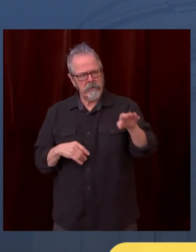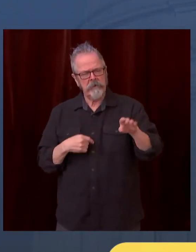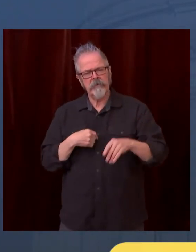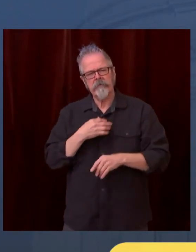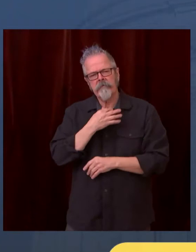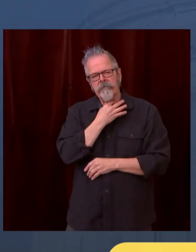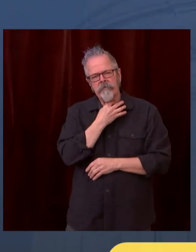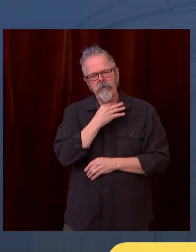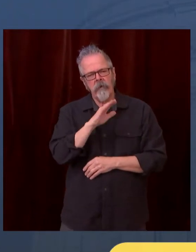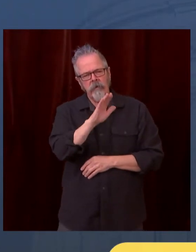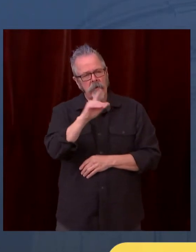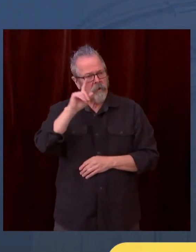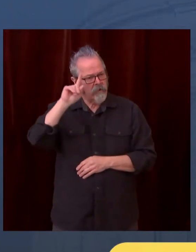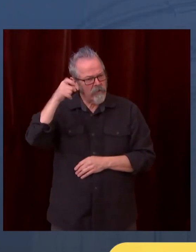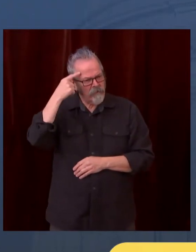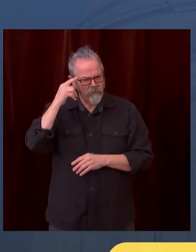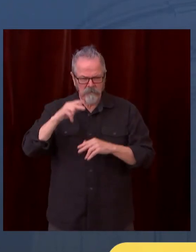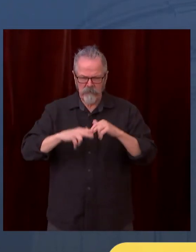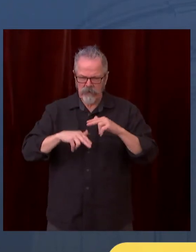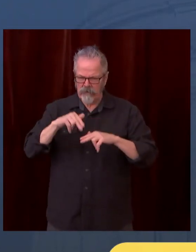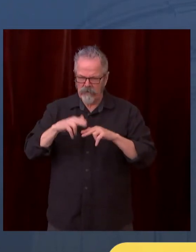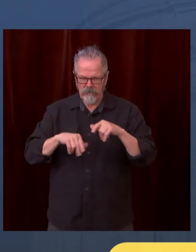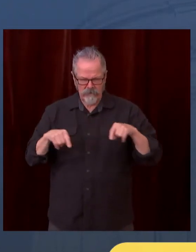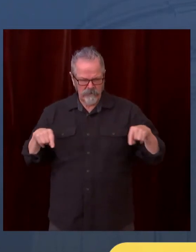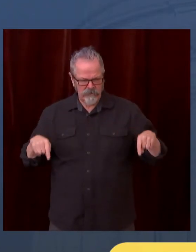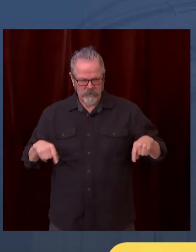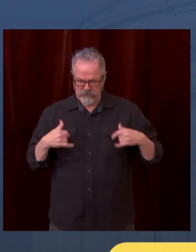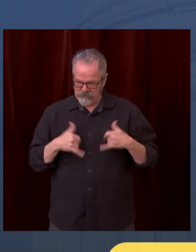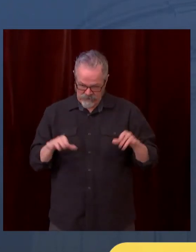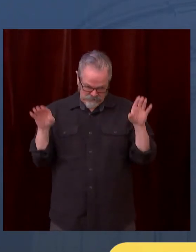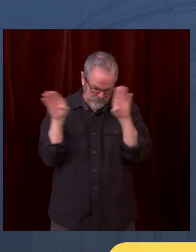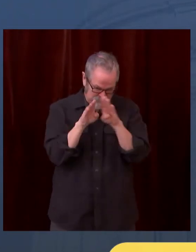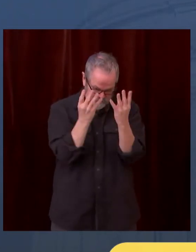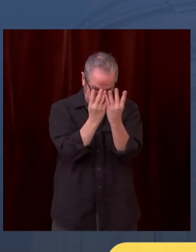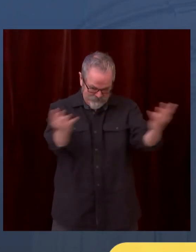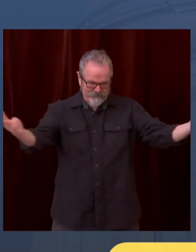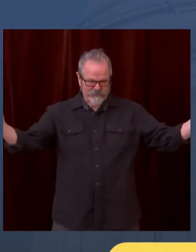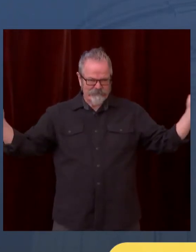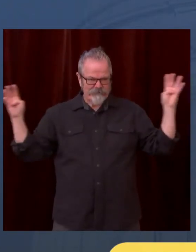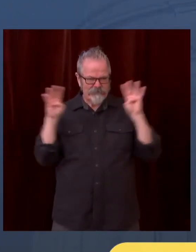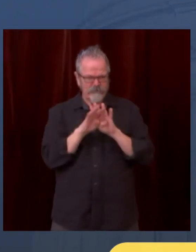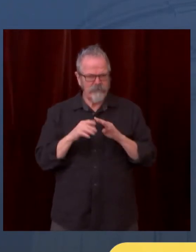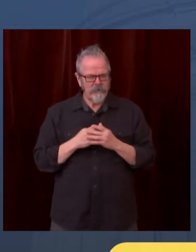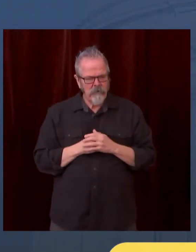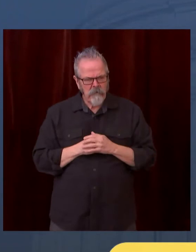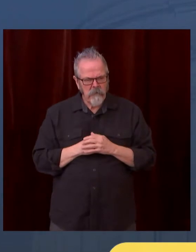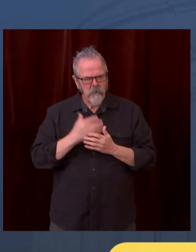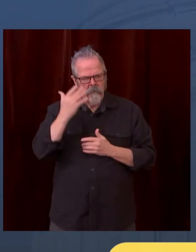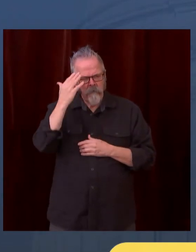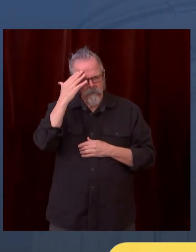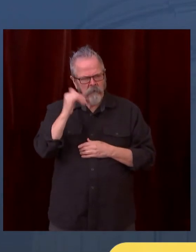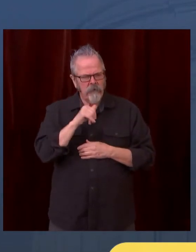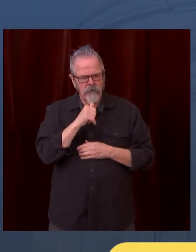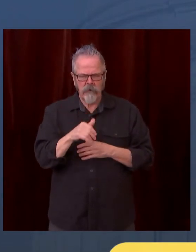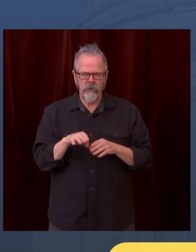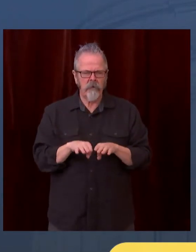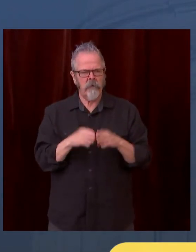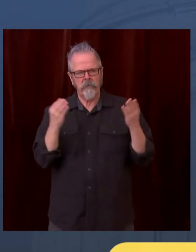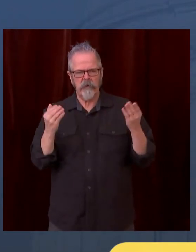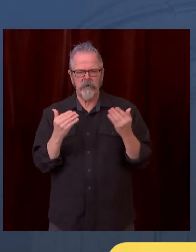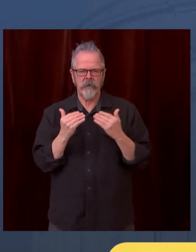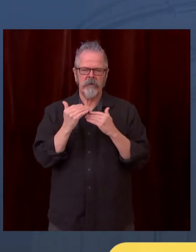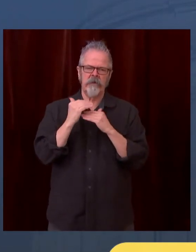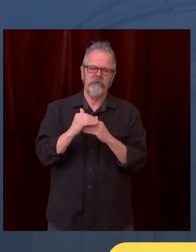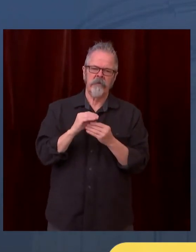public, perhaps on a lottery basis, where you would allow people inside, socially distanced, perhaps in the galleries with masks on, and so long as